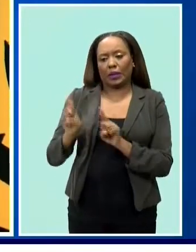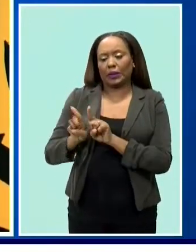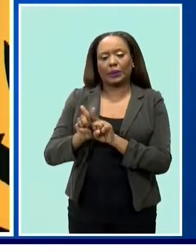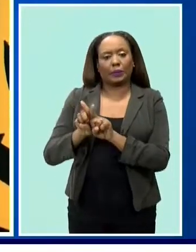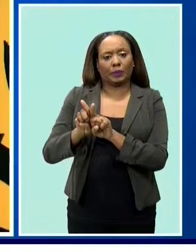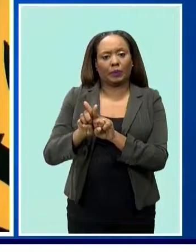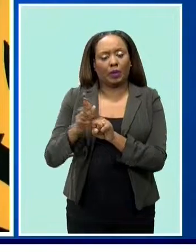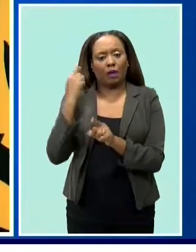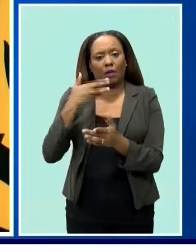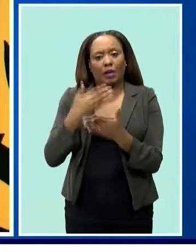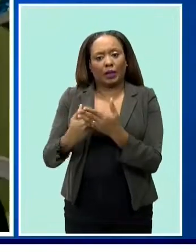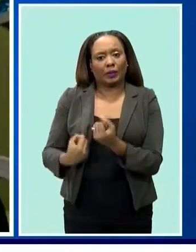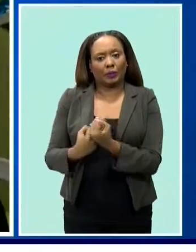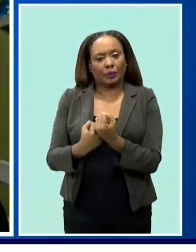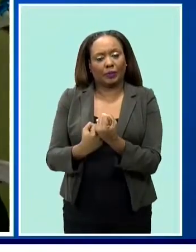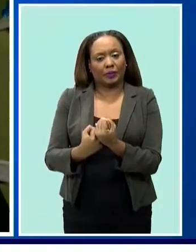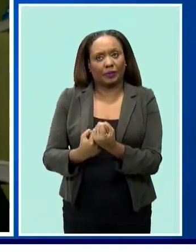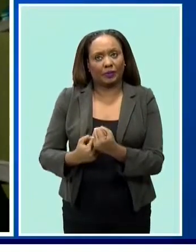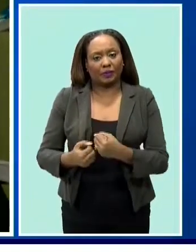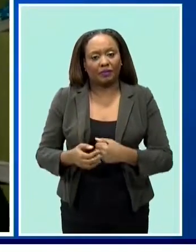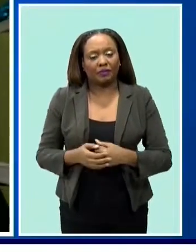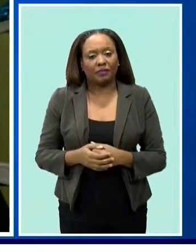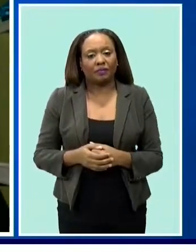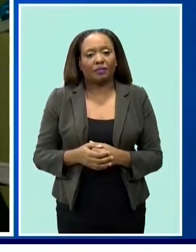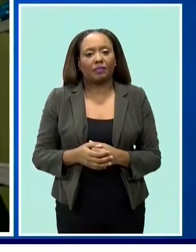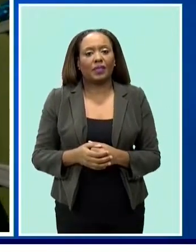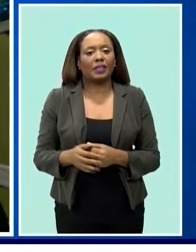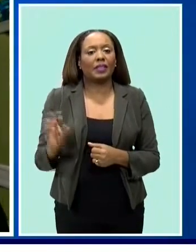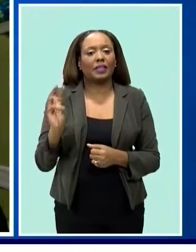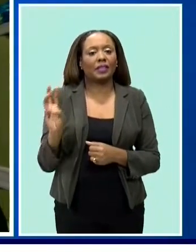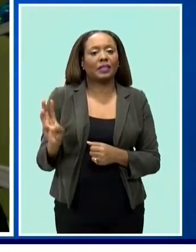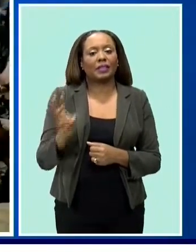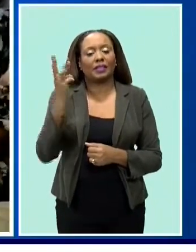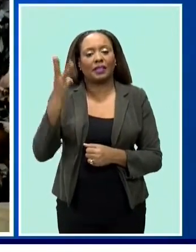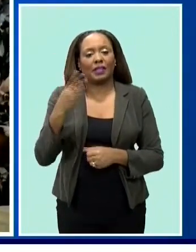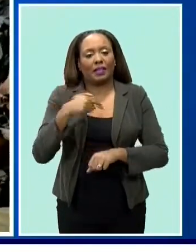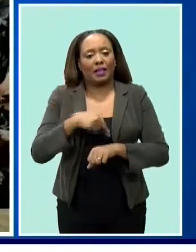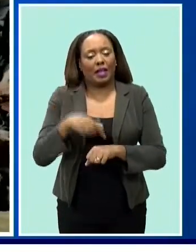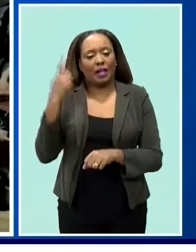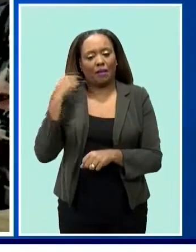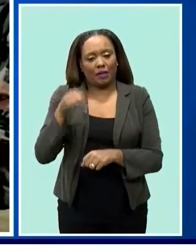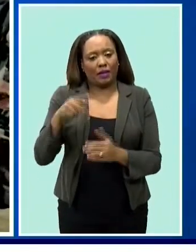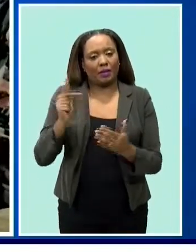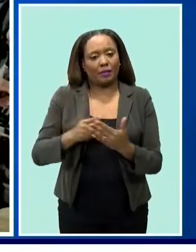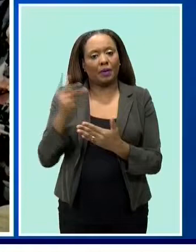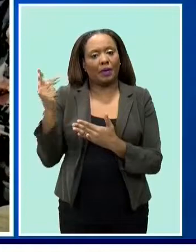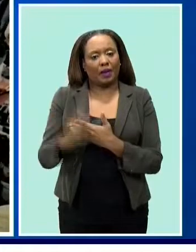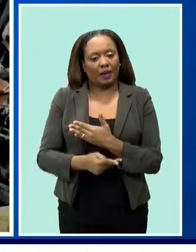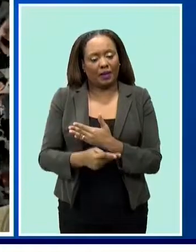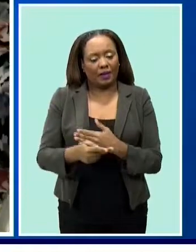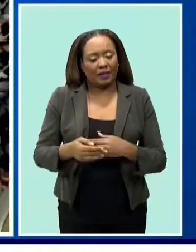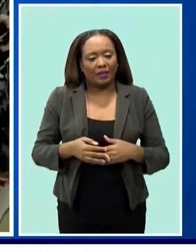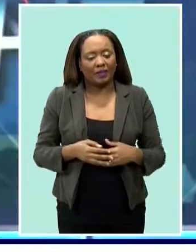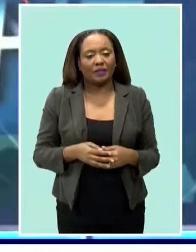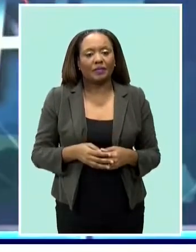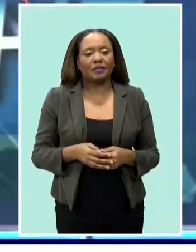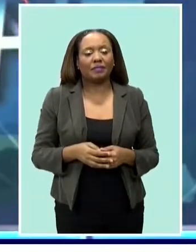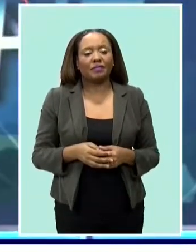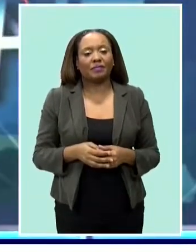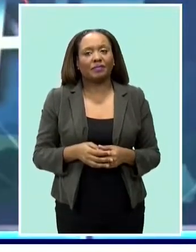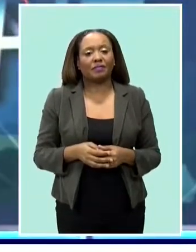provide them with that support. This was the 6th session of the program. Lorna Jones, CBC